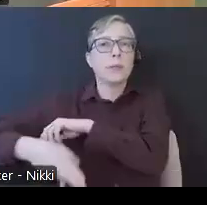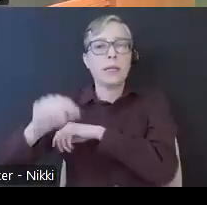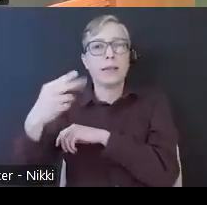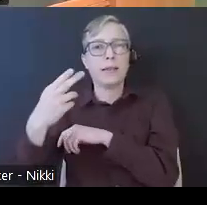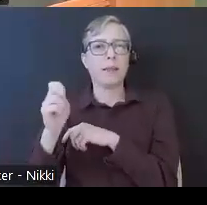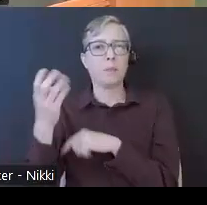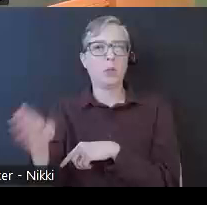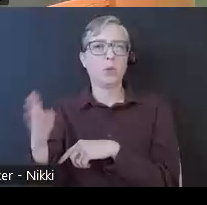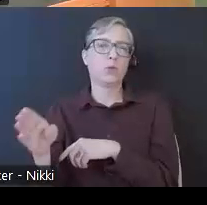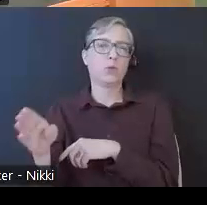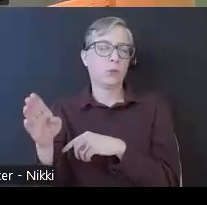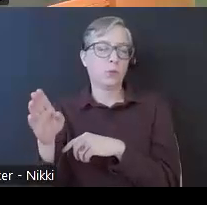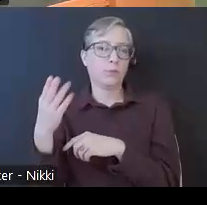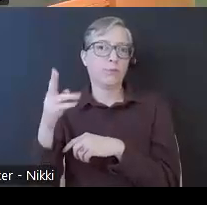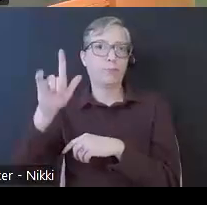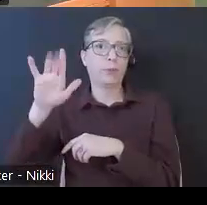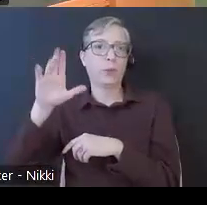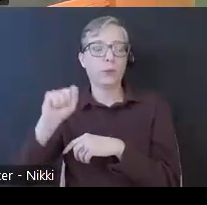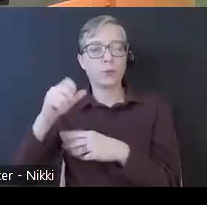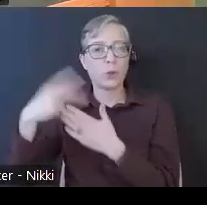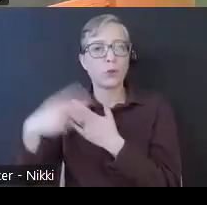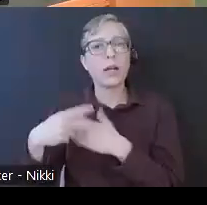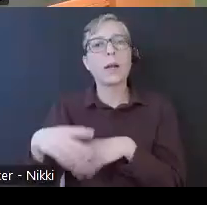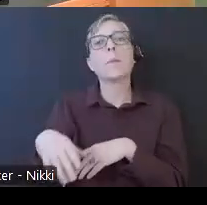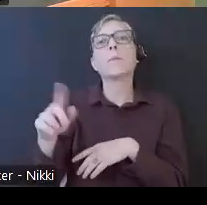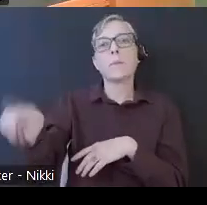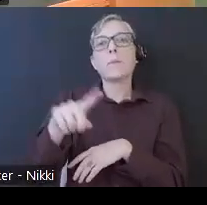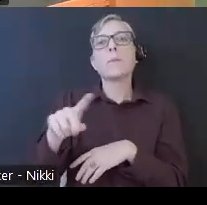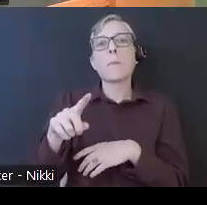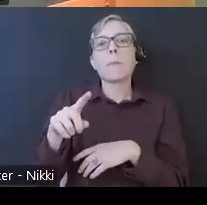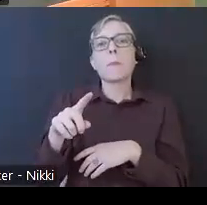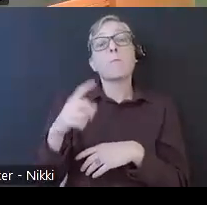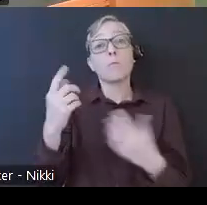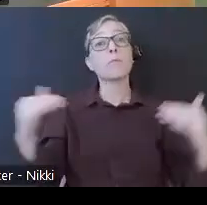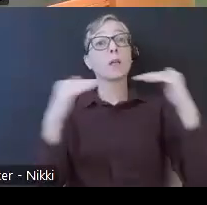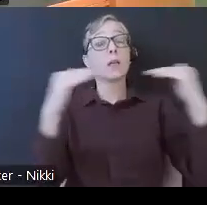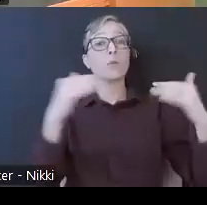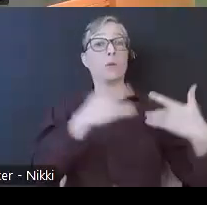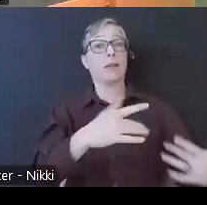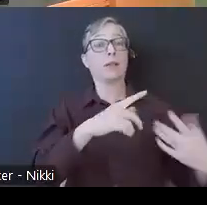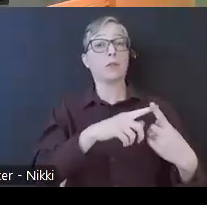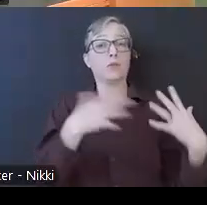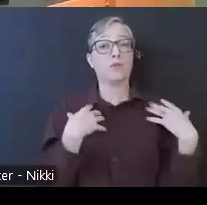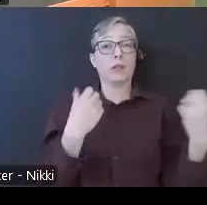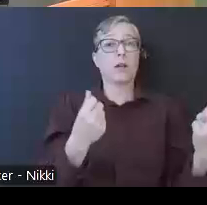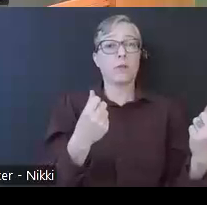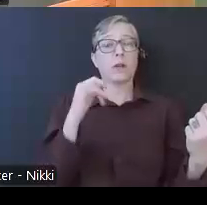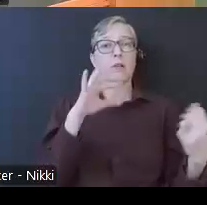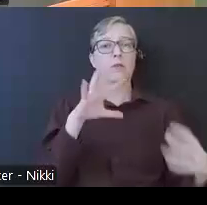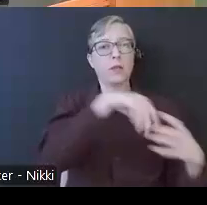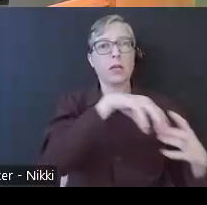in randomized trial data, that they were equally likely to recover as well as whites. So I think, in terms of